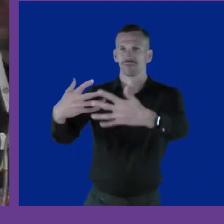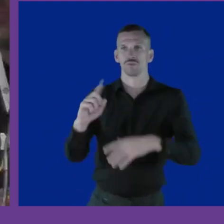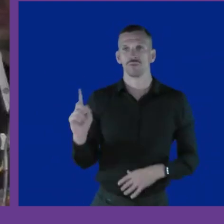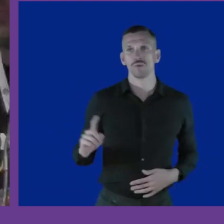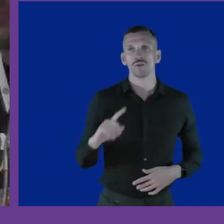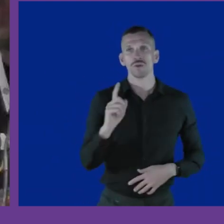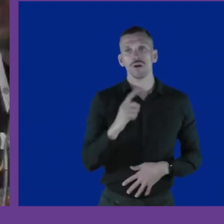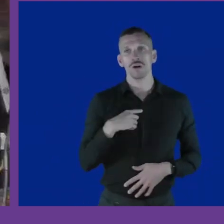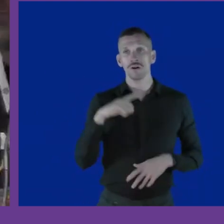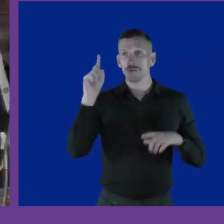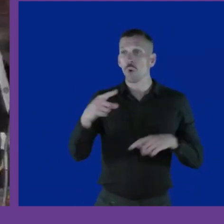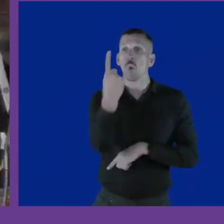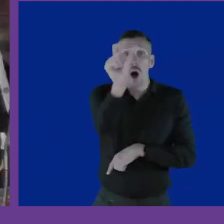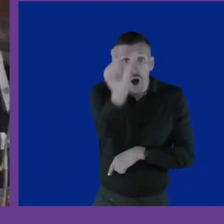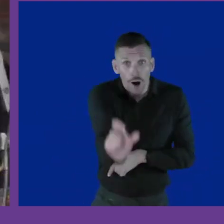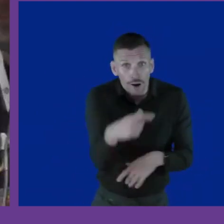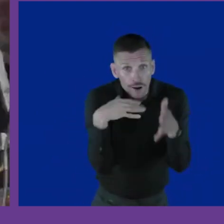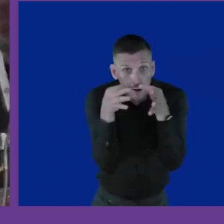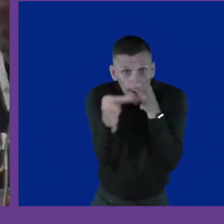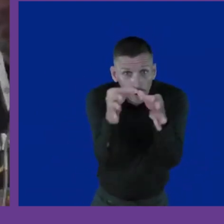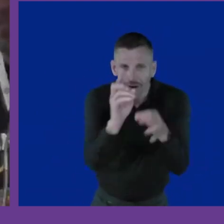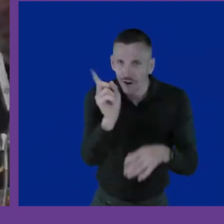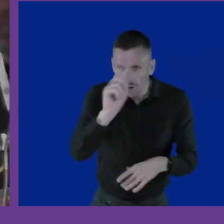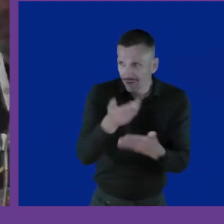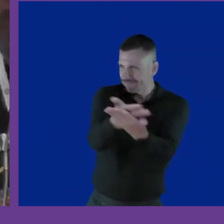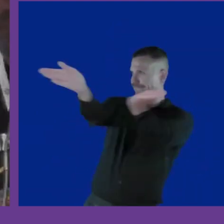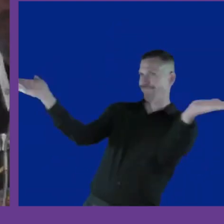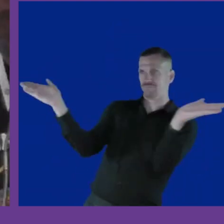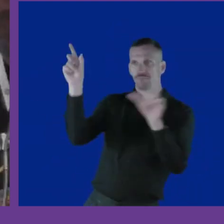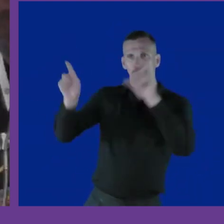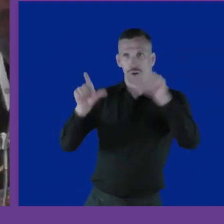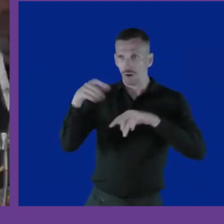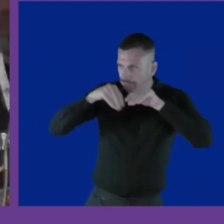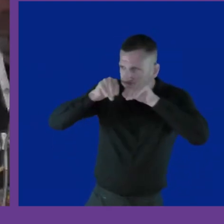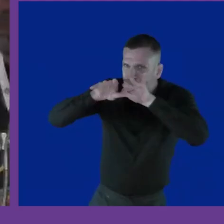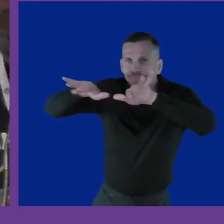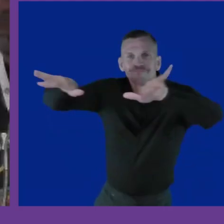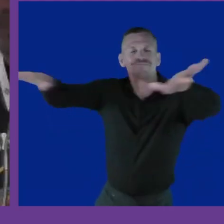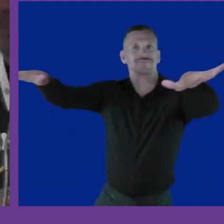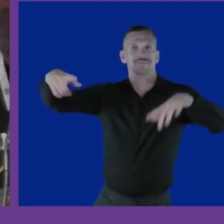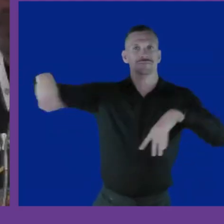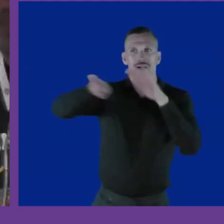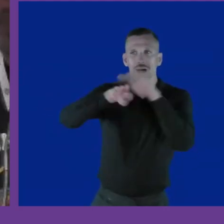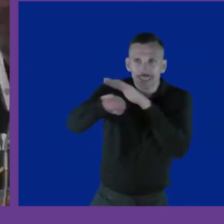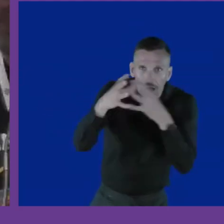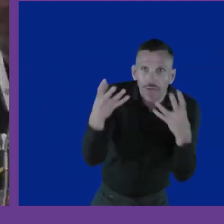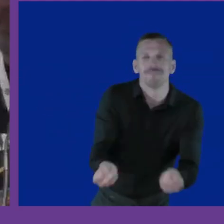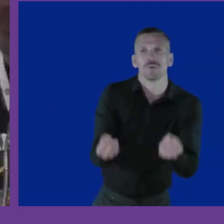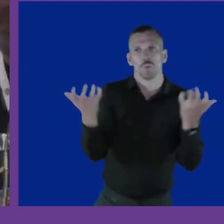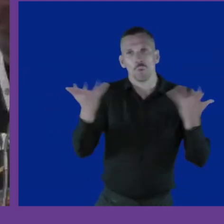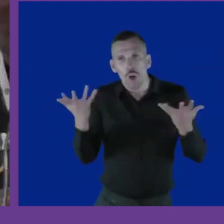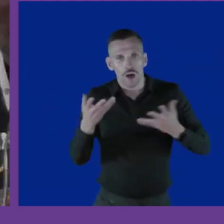this is what I would like to see is banks and the finance sector businesses